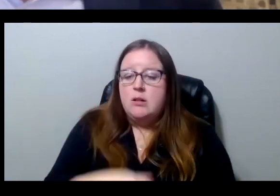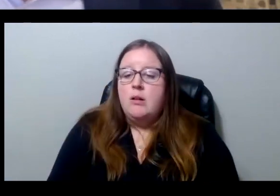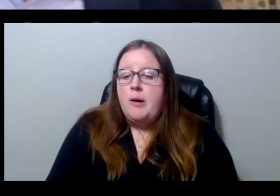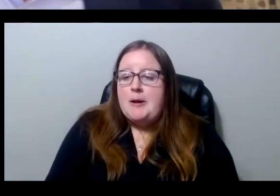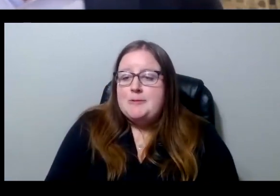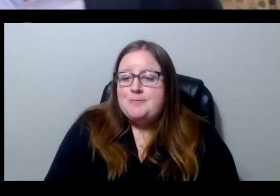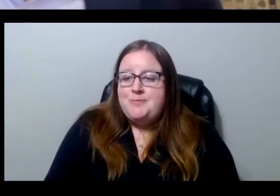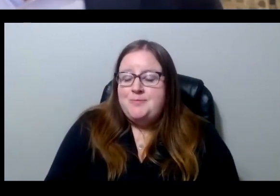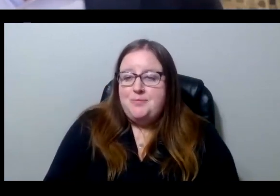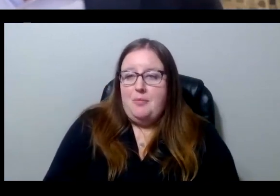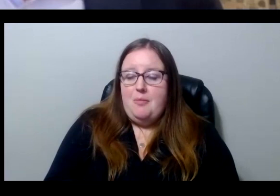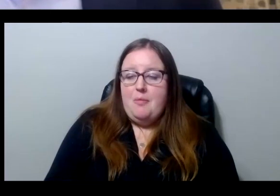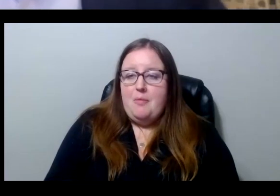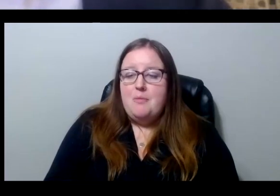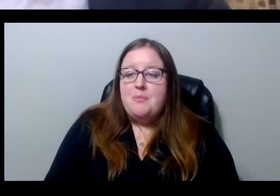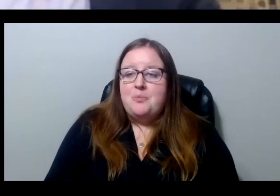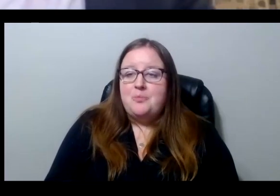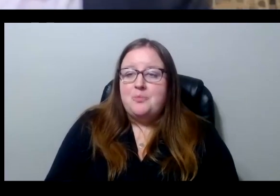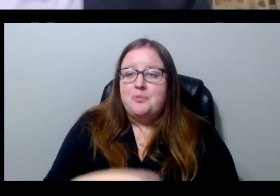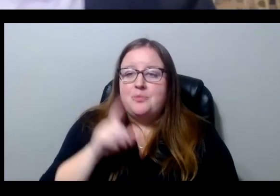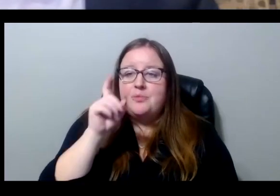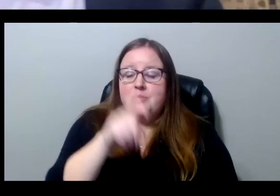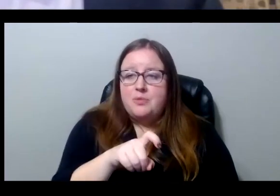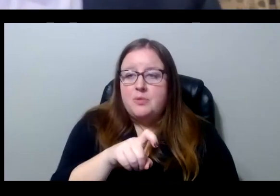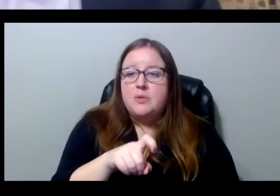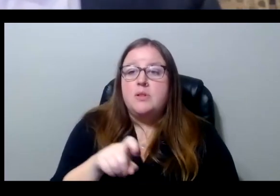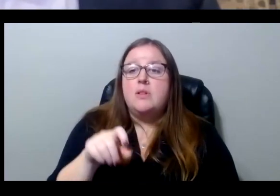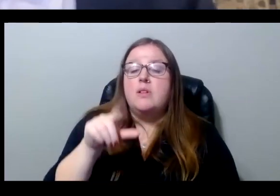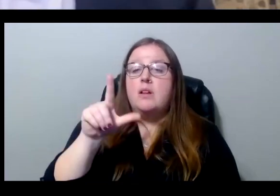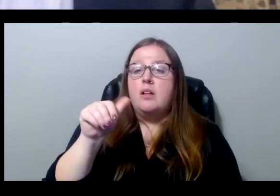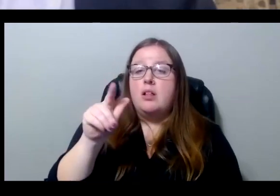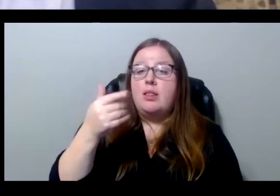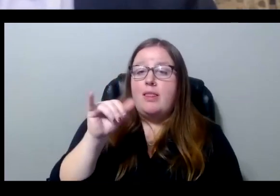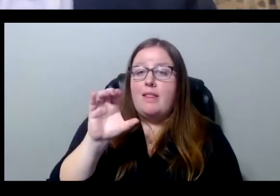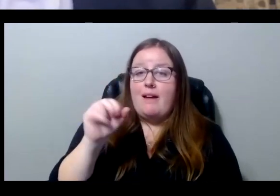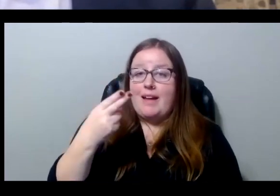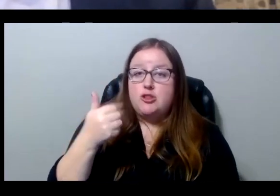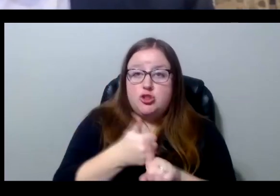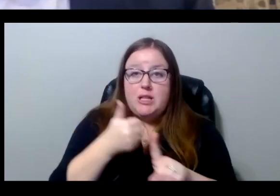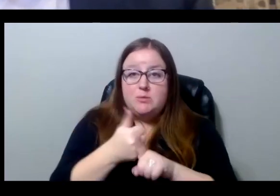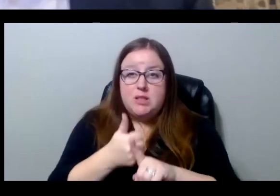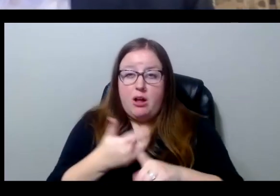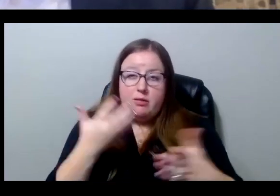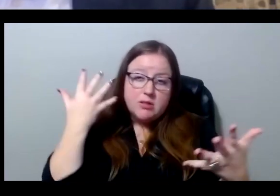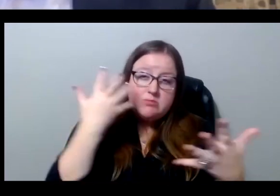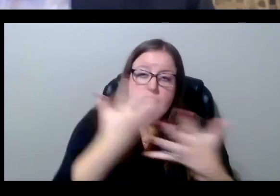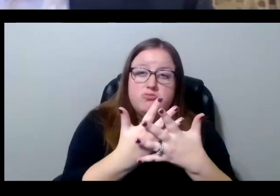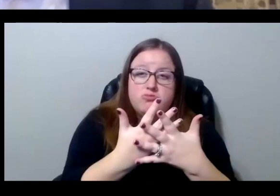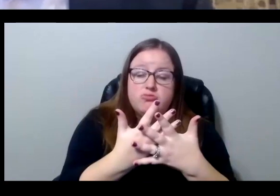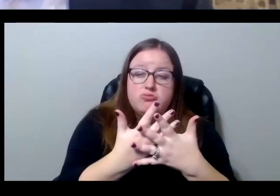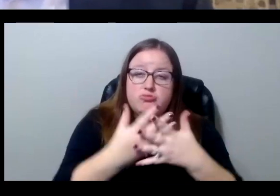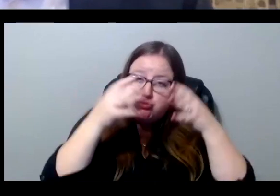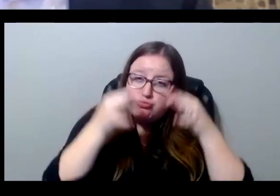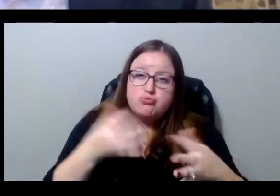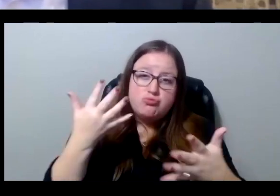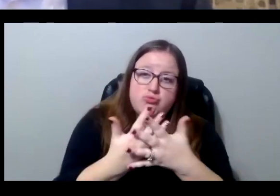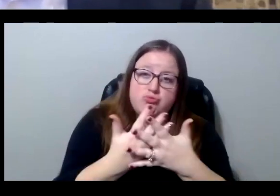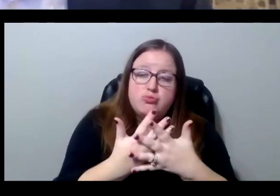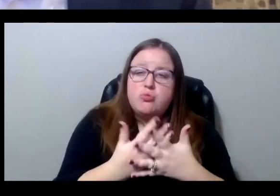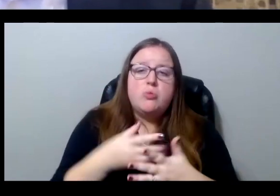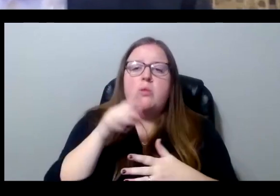mostly Latinx. And these were sixth grade kids. They were really worried about ICE visiting their house